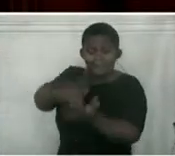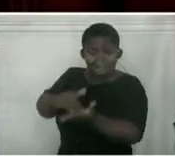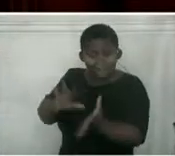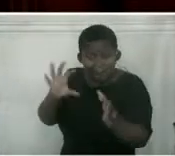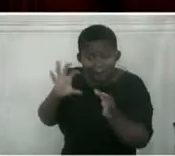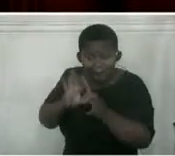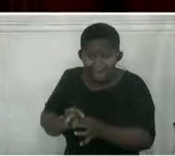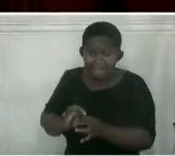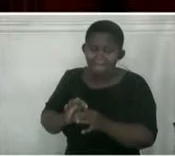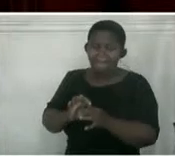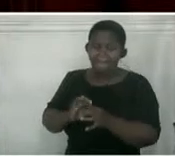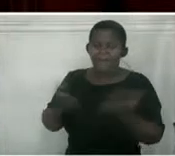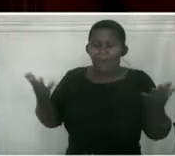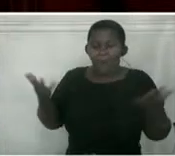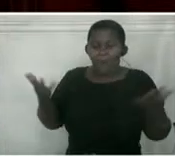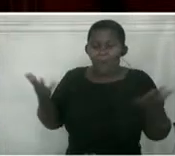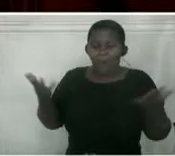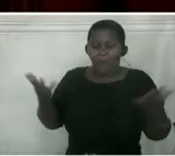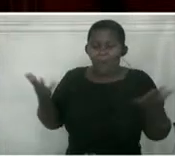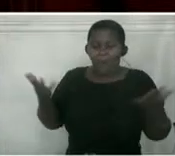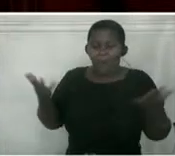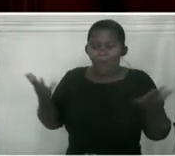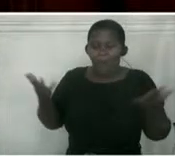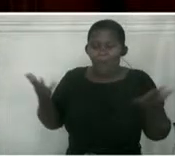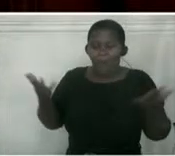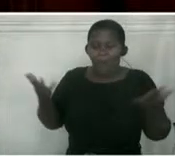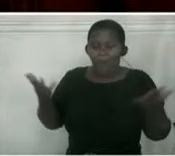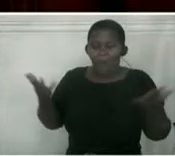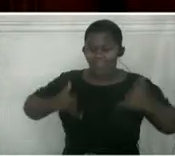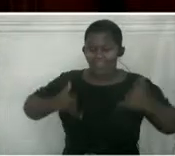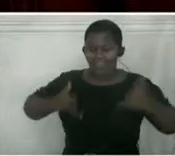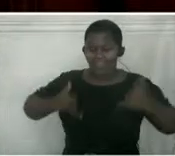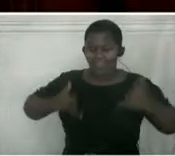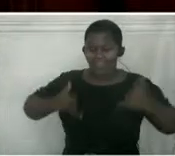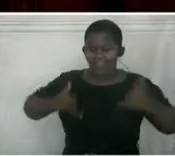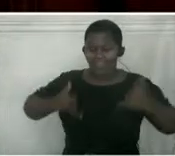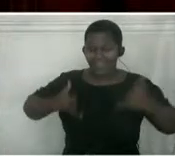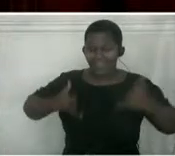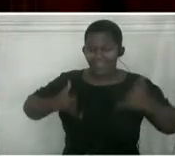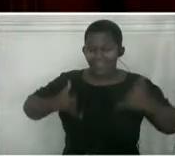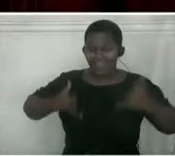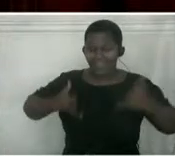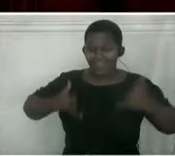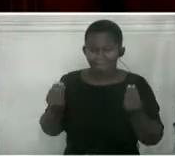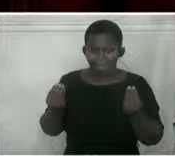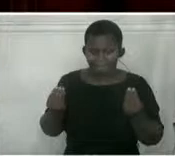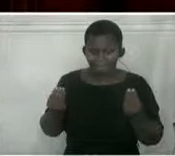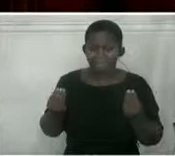ekhaya, that's where I get joy and everything.